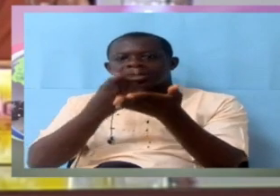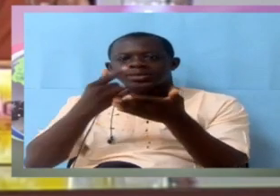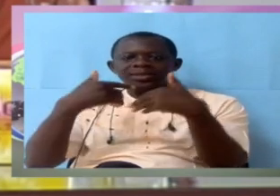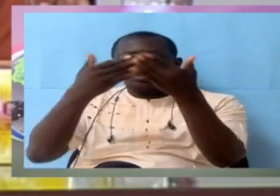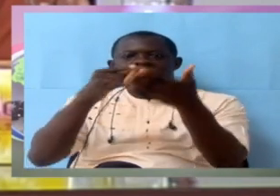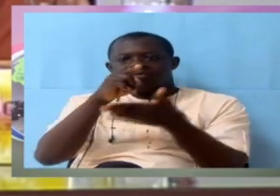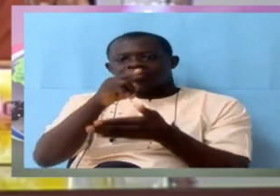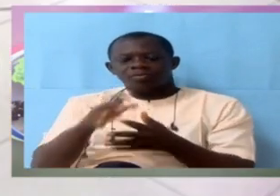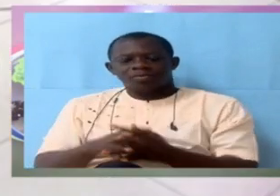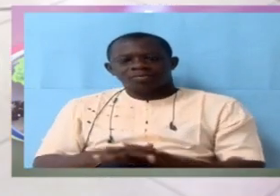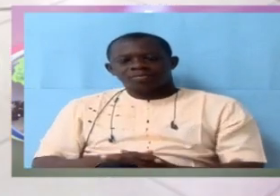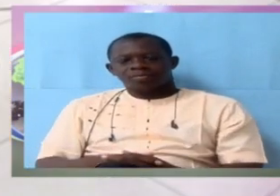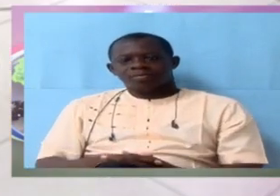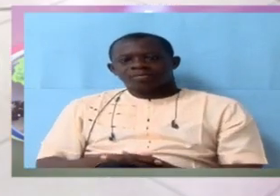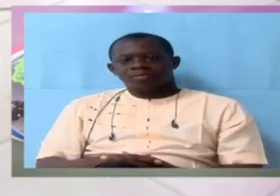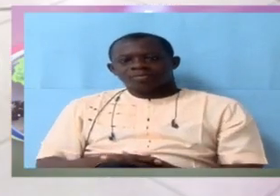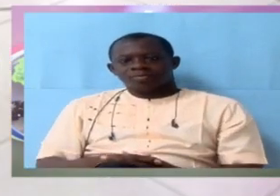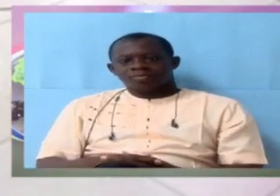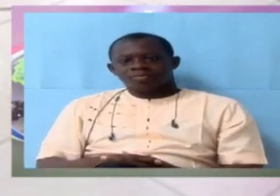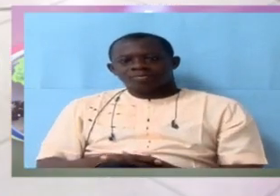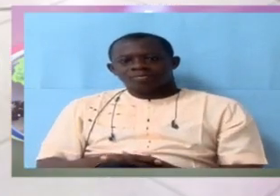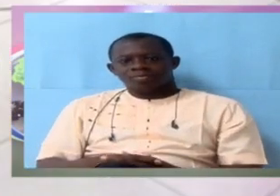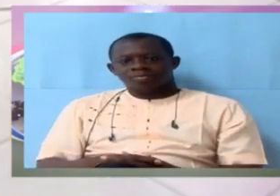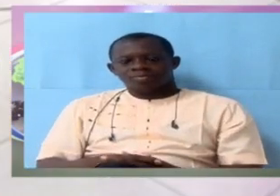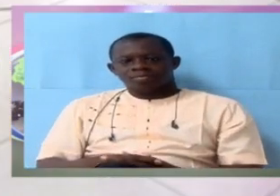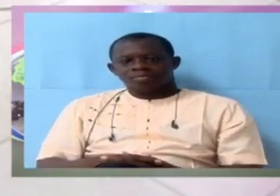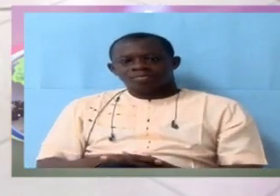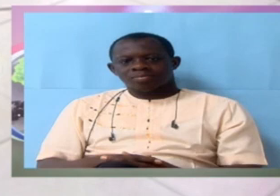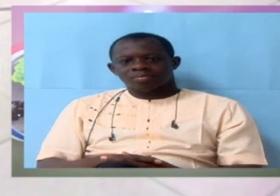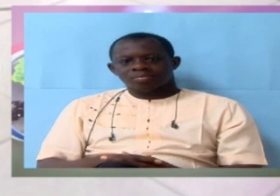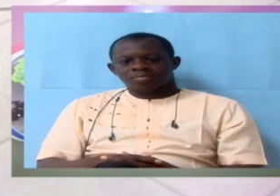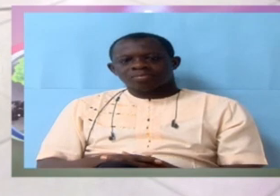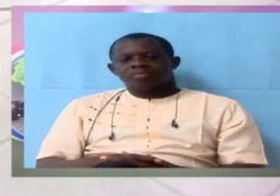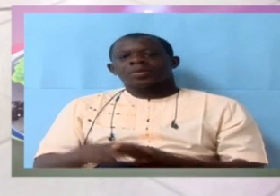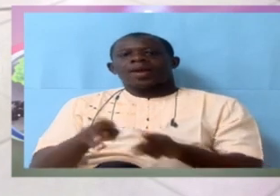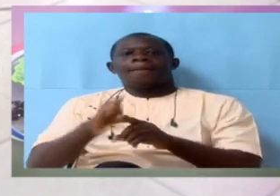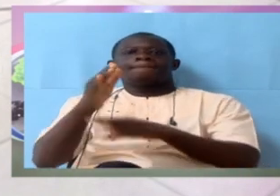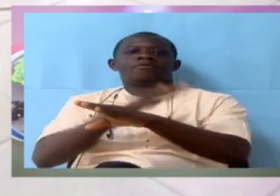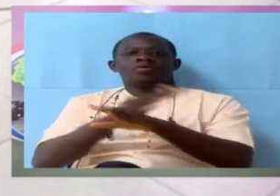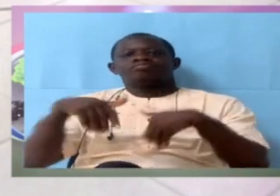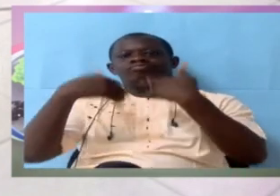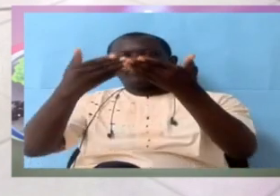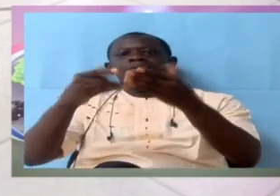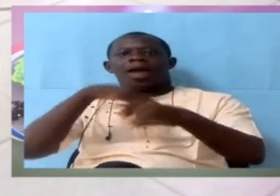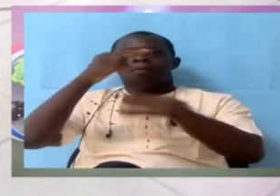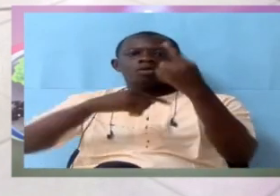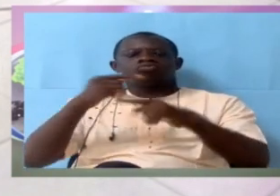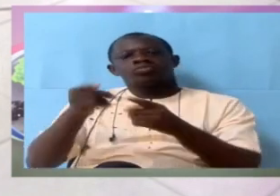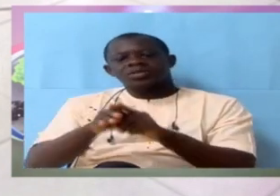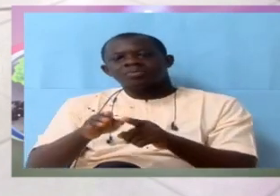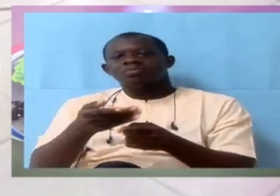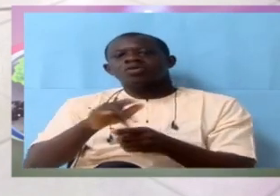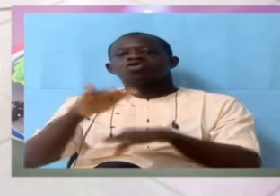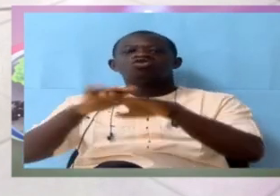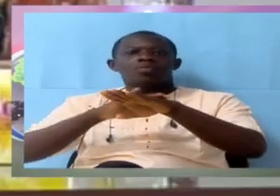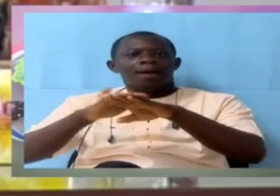dila. Jeto ka tuwa boro le din. Well, I was being treated with conventional medicine.